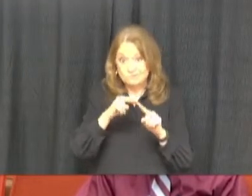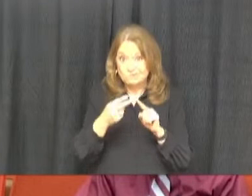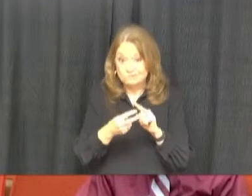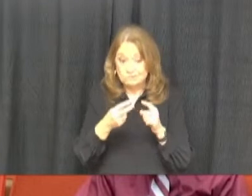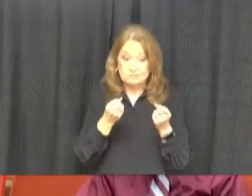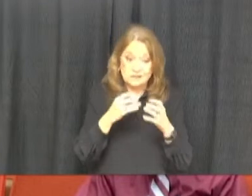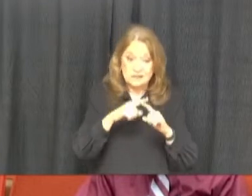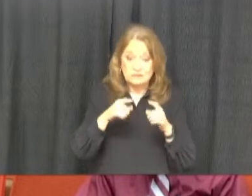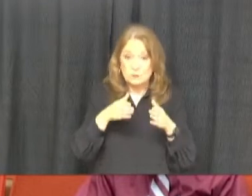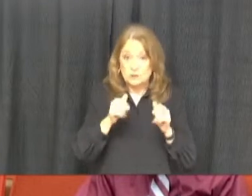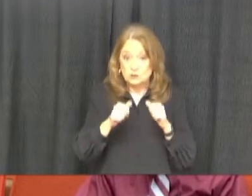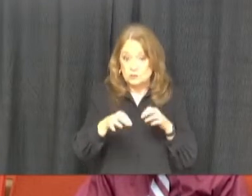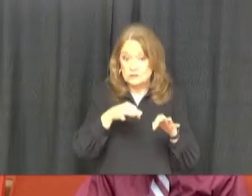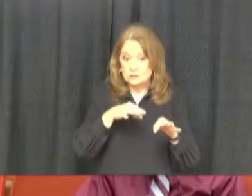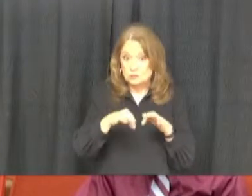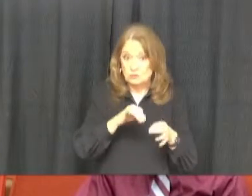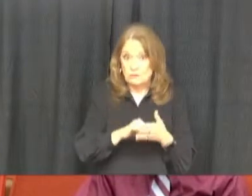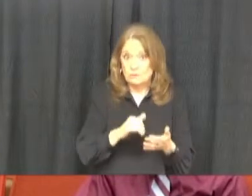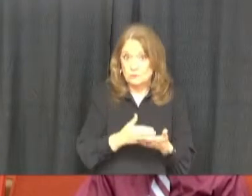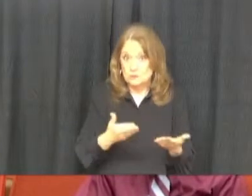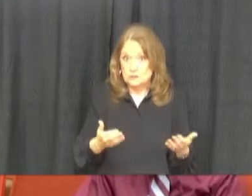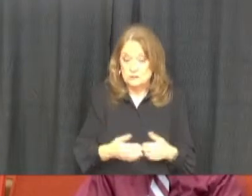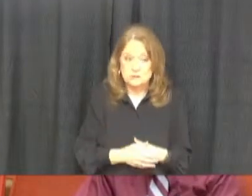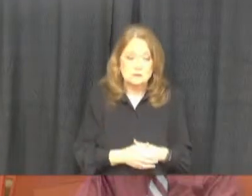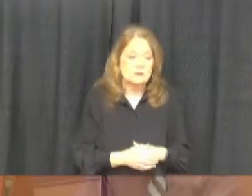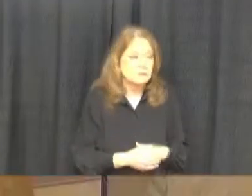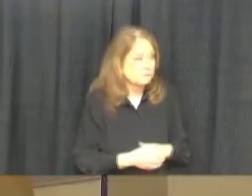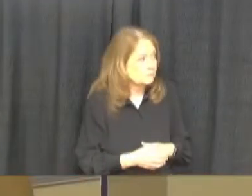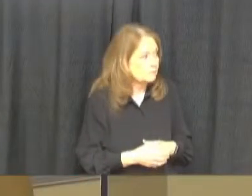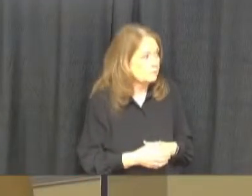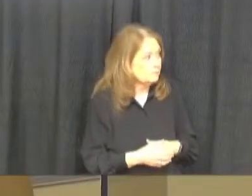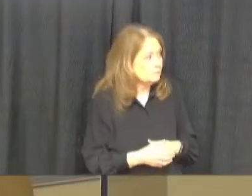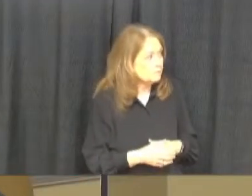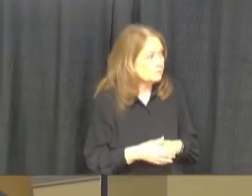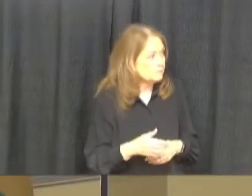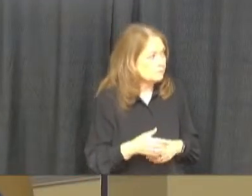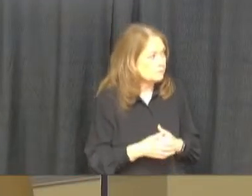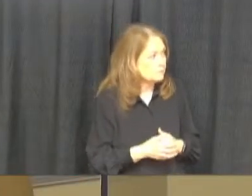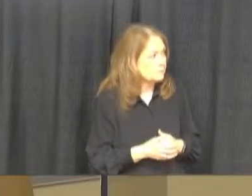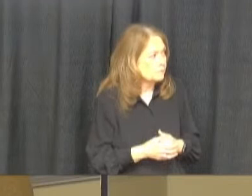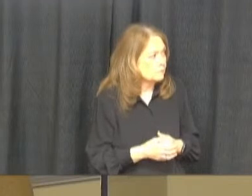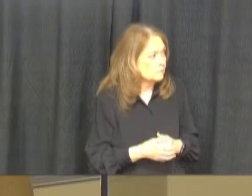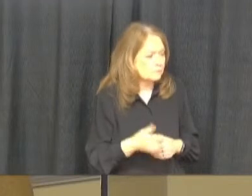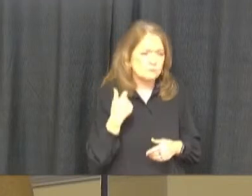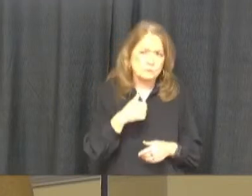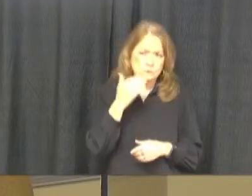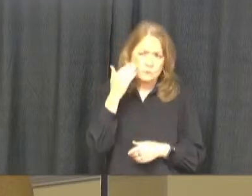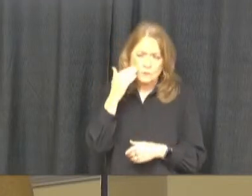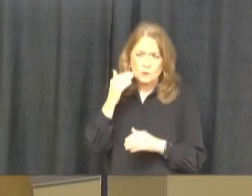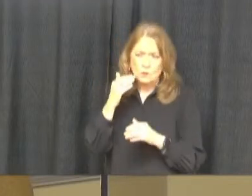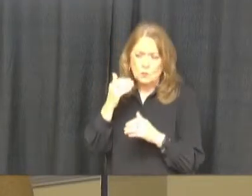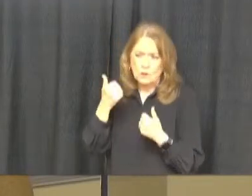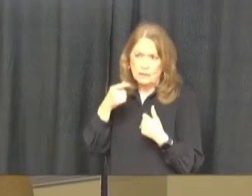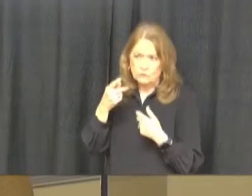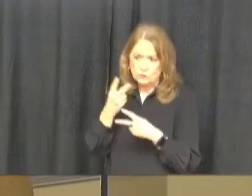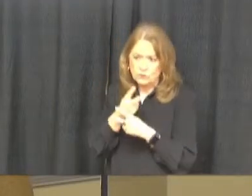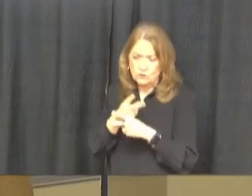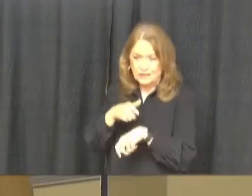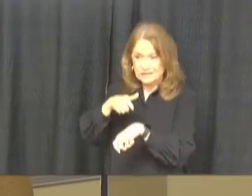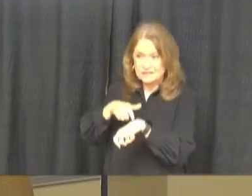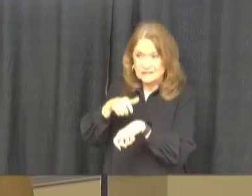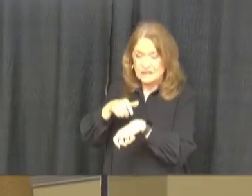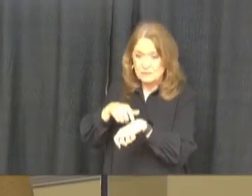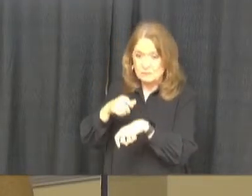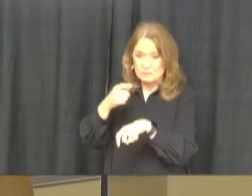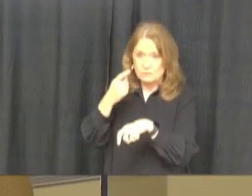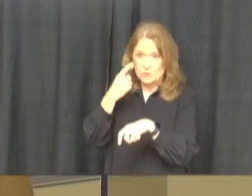of ways you could describe oversight. Okay. And then do we know or have you figured out a time frame for the